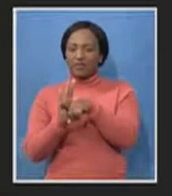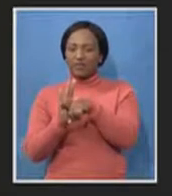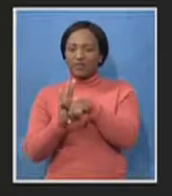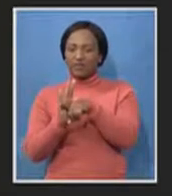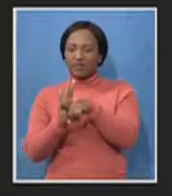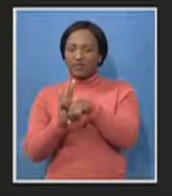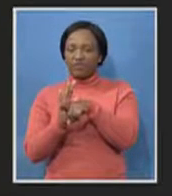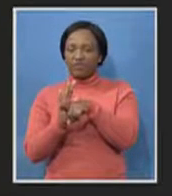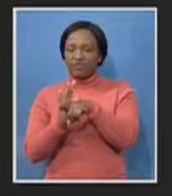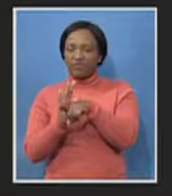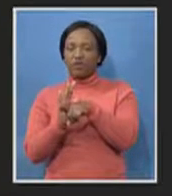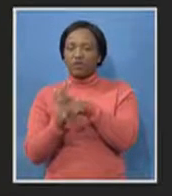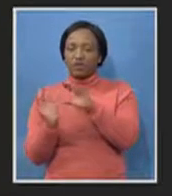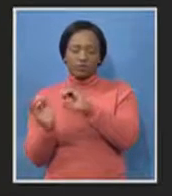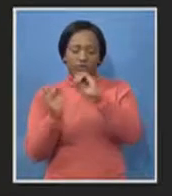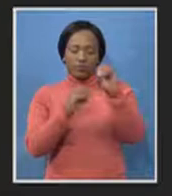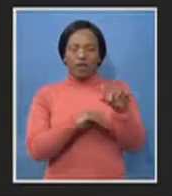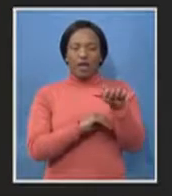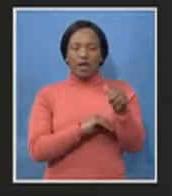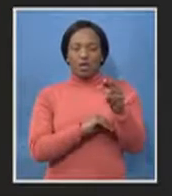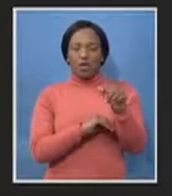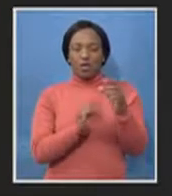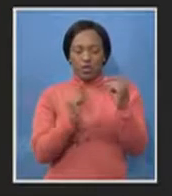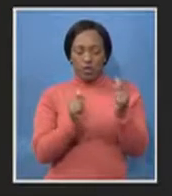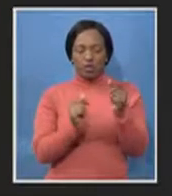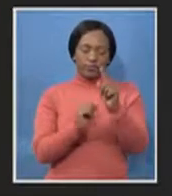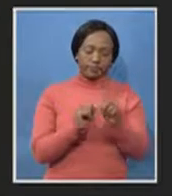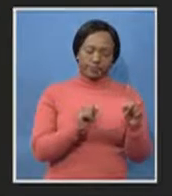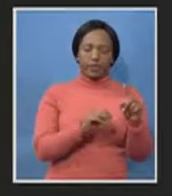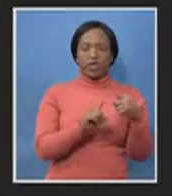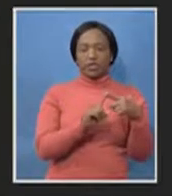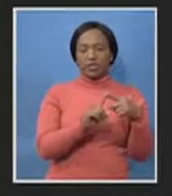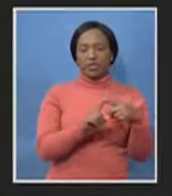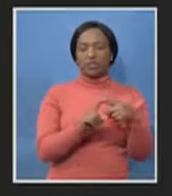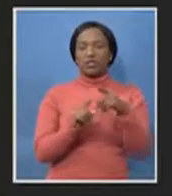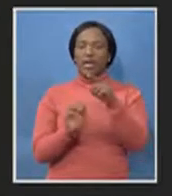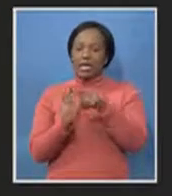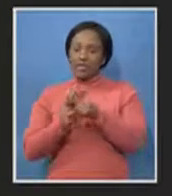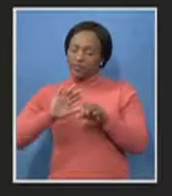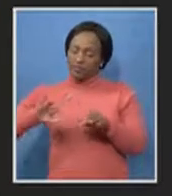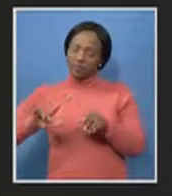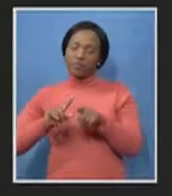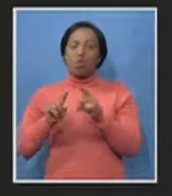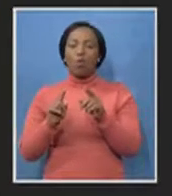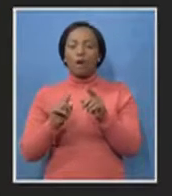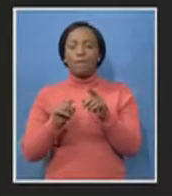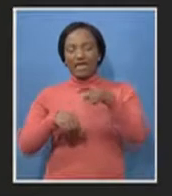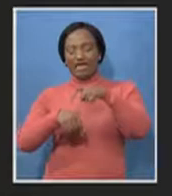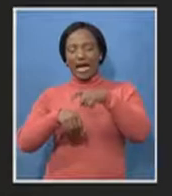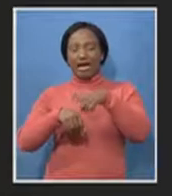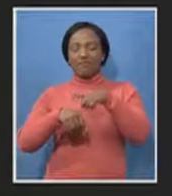as quickly as possible. So the turnaround time is really a critical factor. The turnaround times